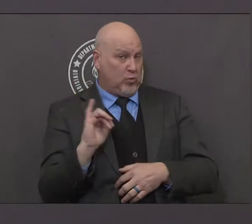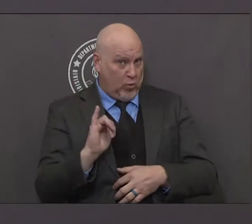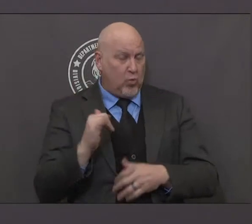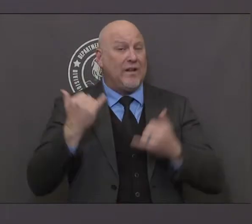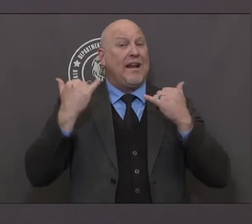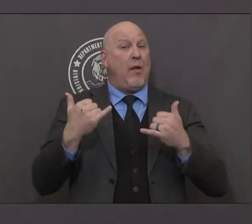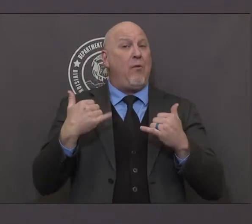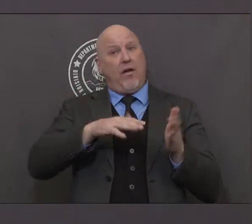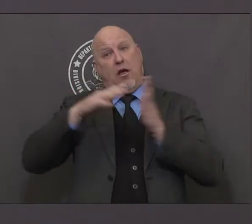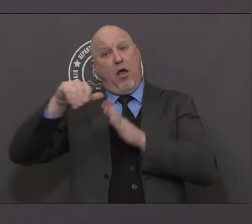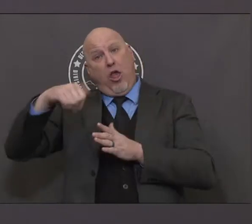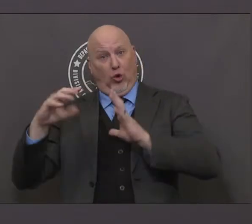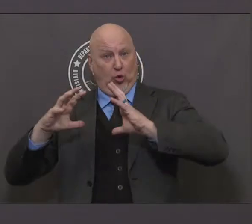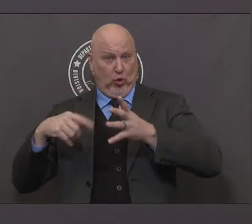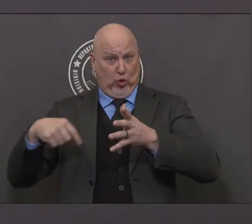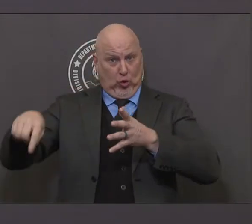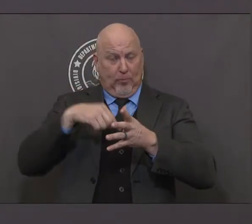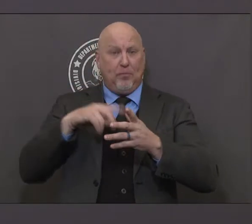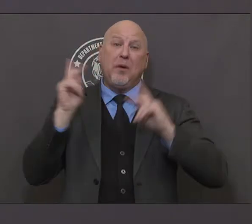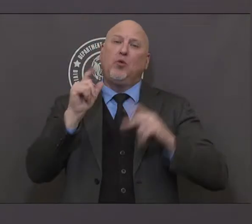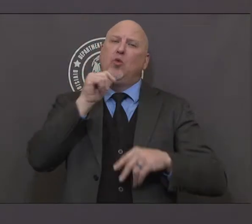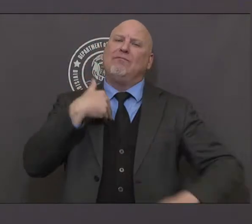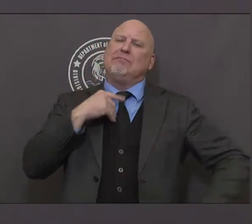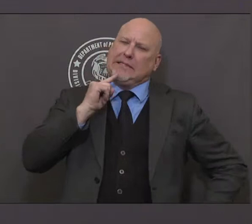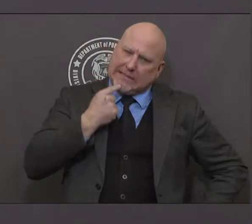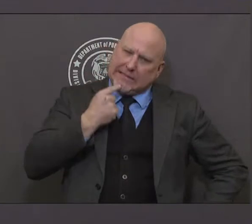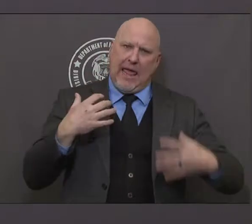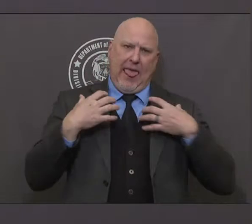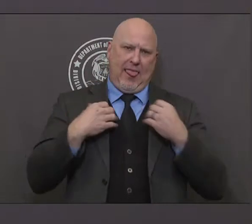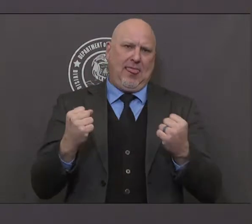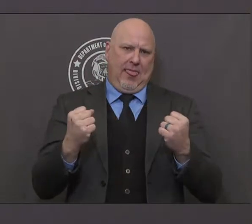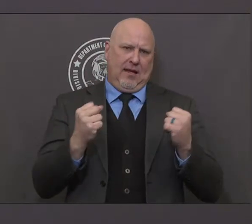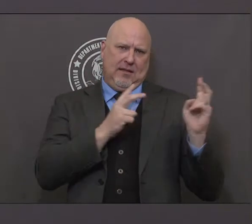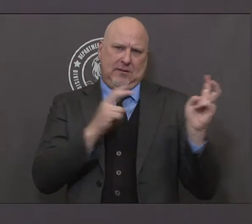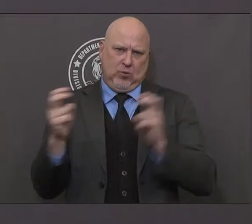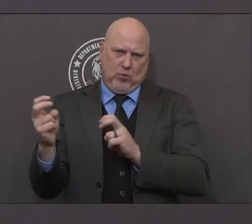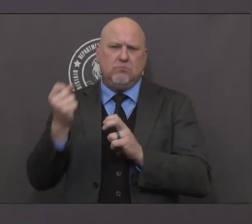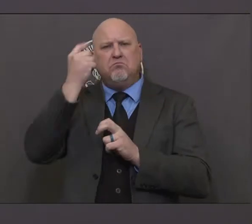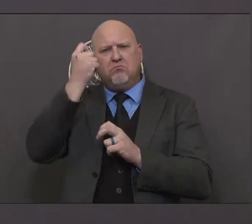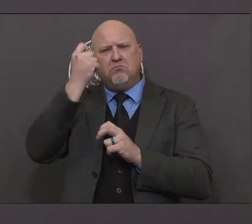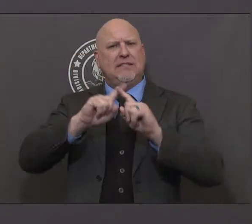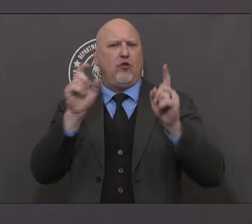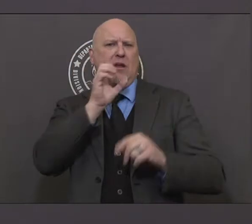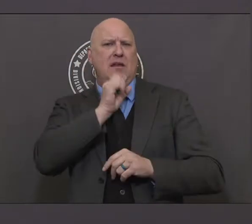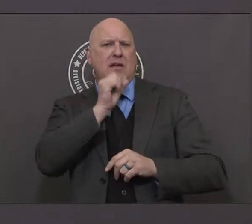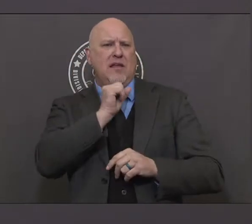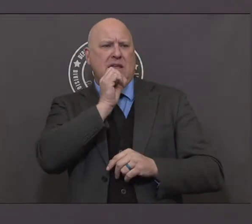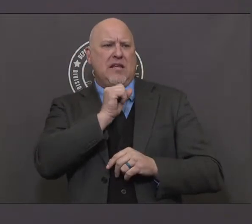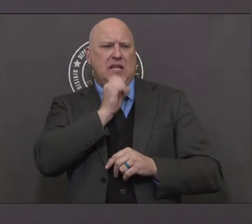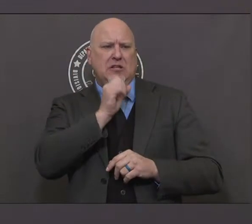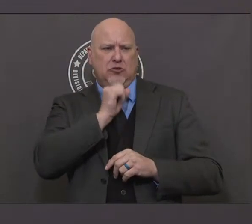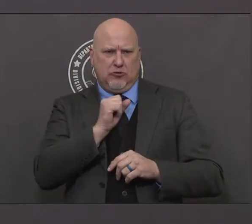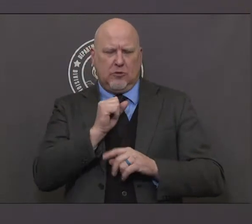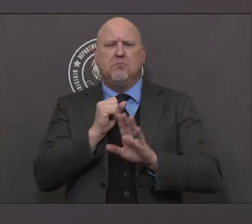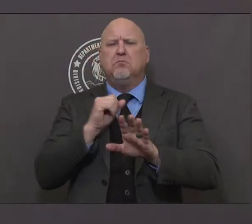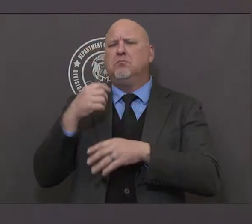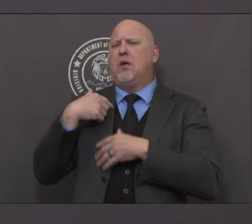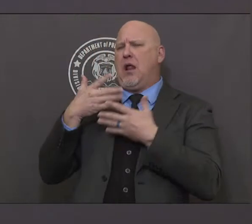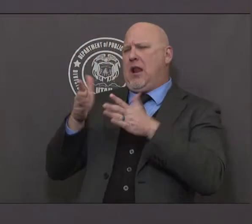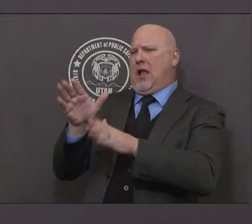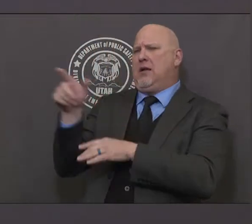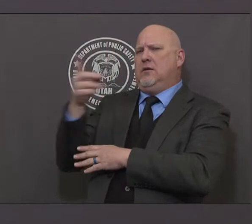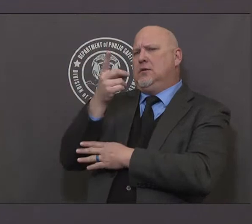Dr. Dunn is going to join us after I finish here to talk through a little bit of the thought process that the health department has gone